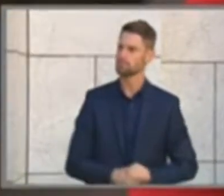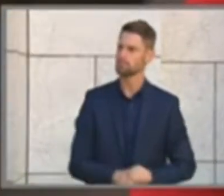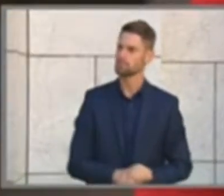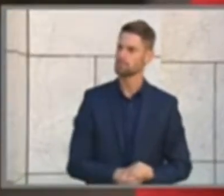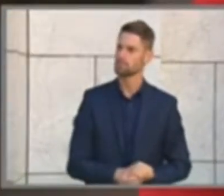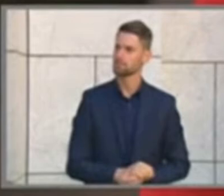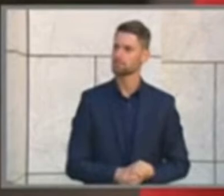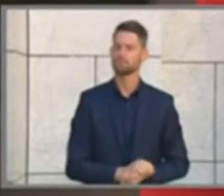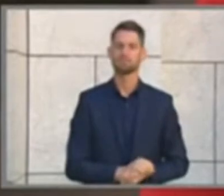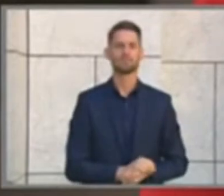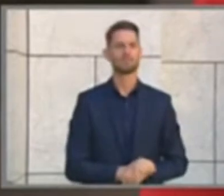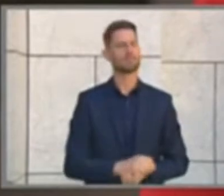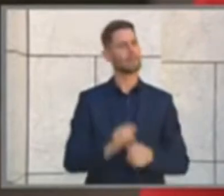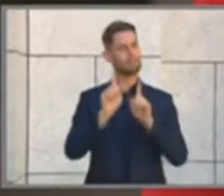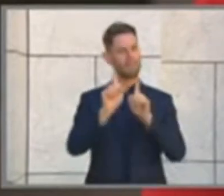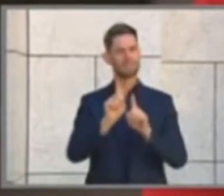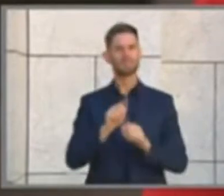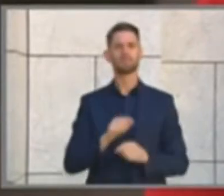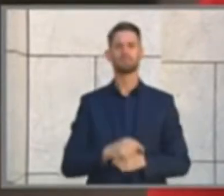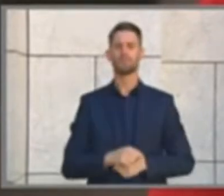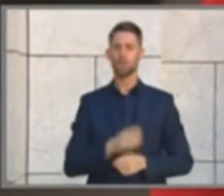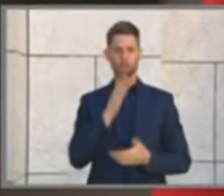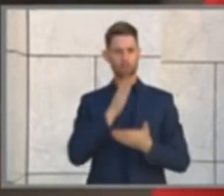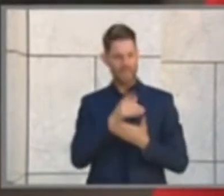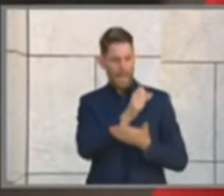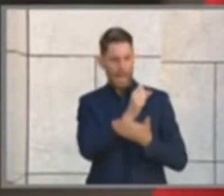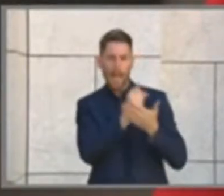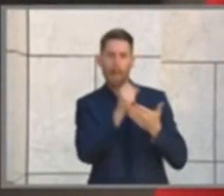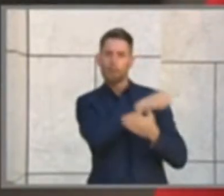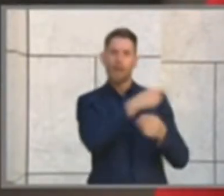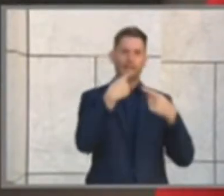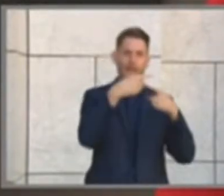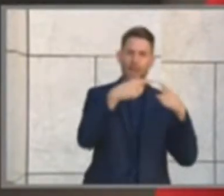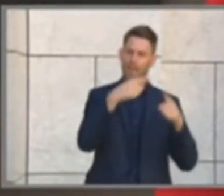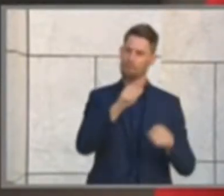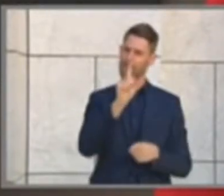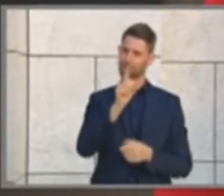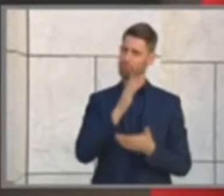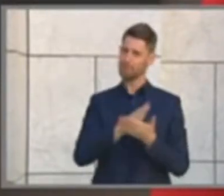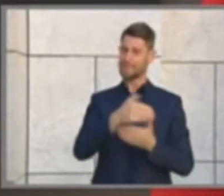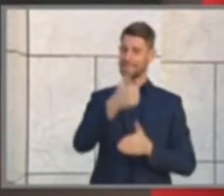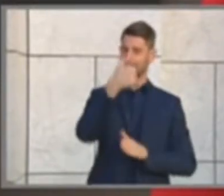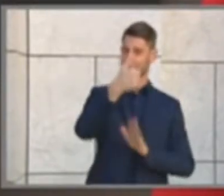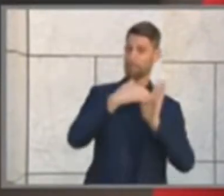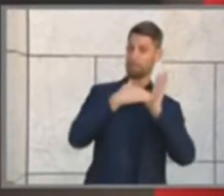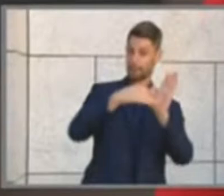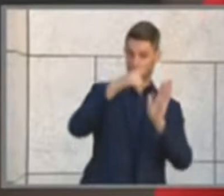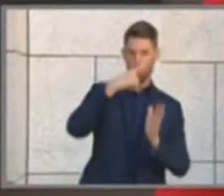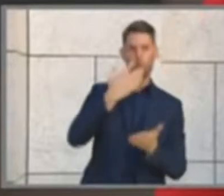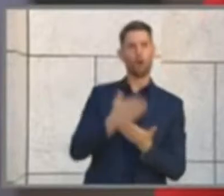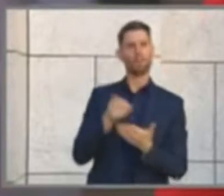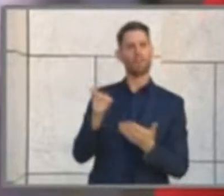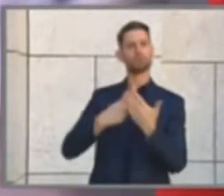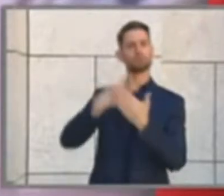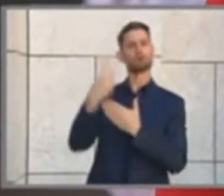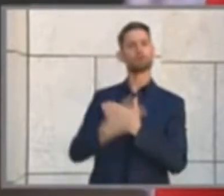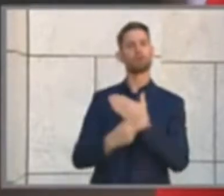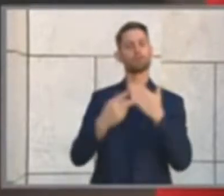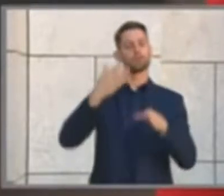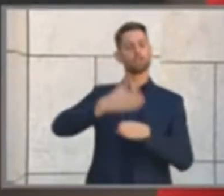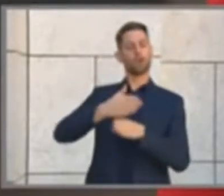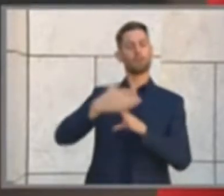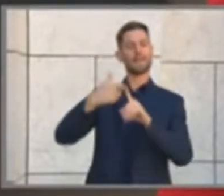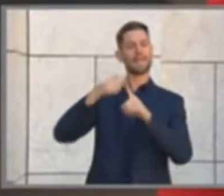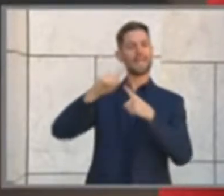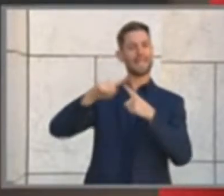These numbers don't really paint the full picture, do they? How many people of the 6 million that are on JobKeeper have been